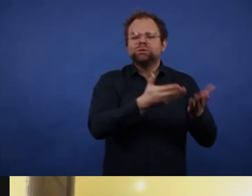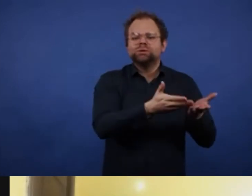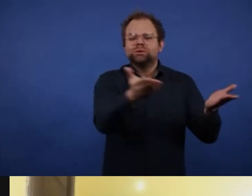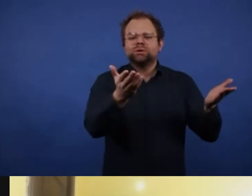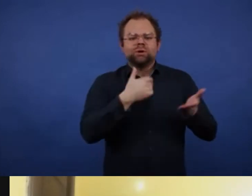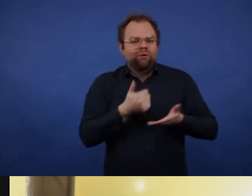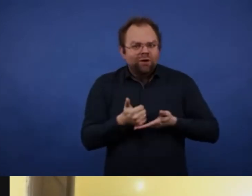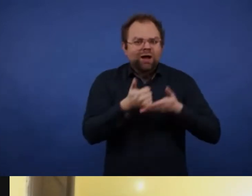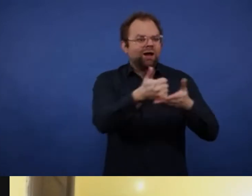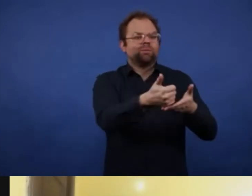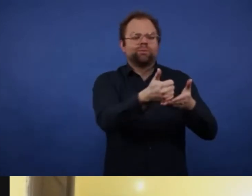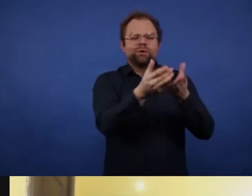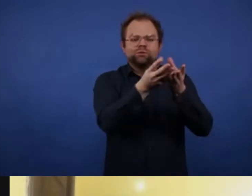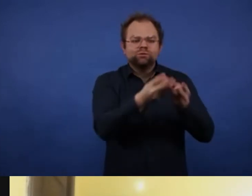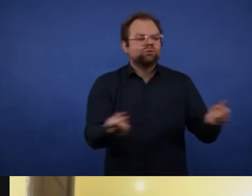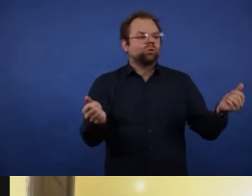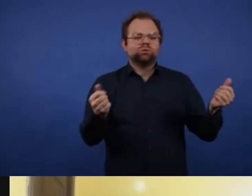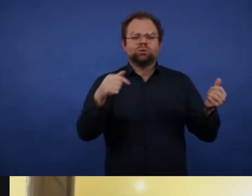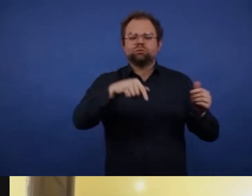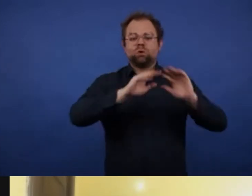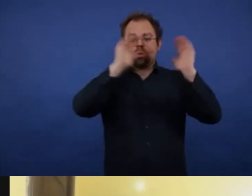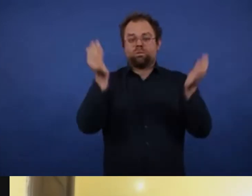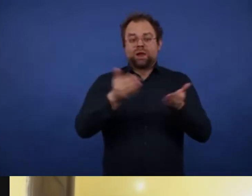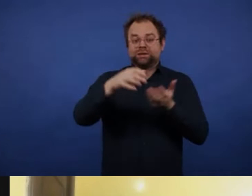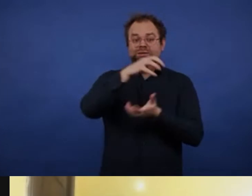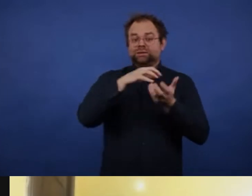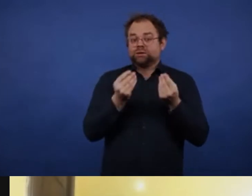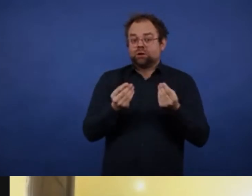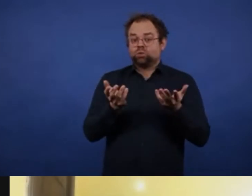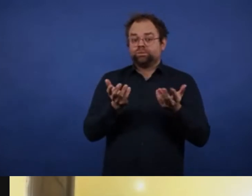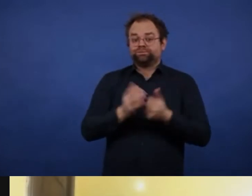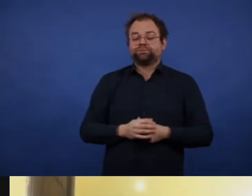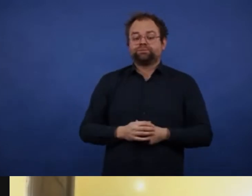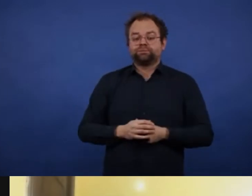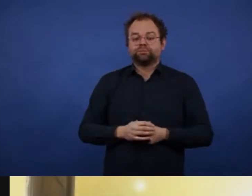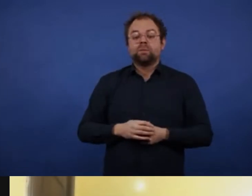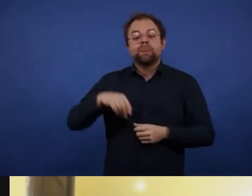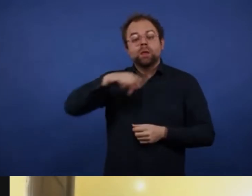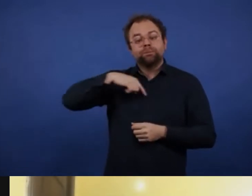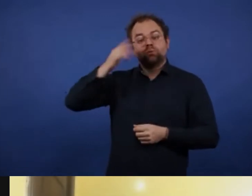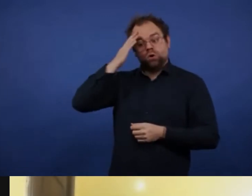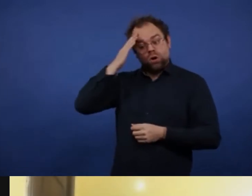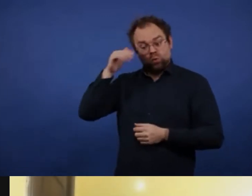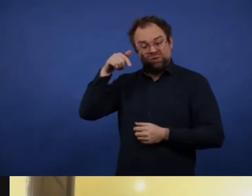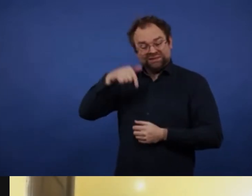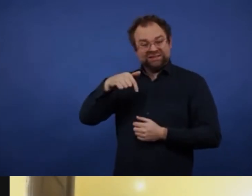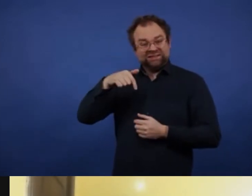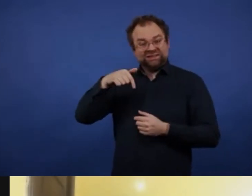We know that these challenges have been occurring in several countries and several parts of the world.